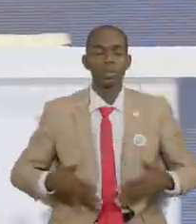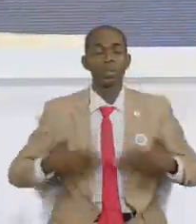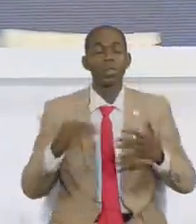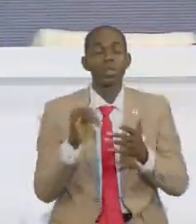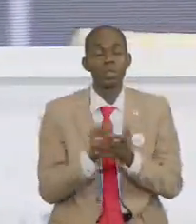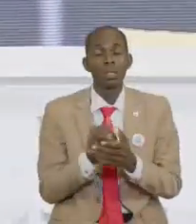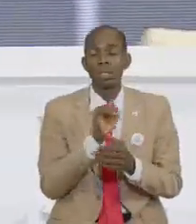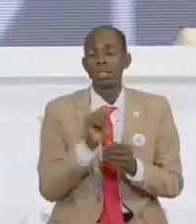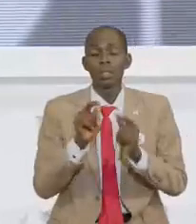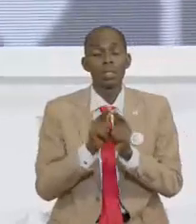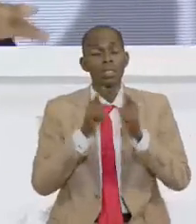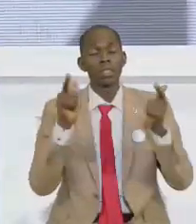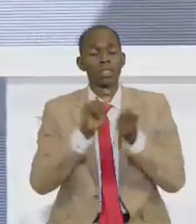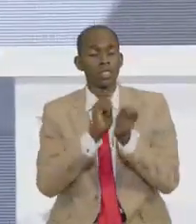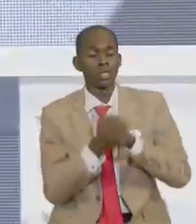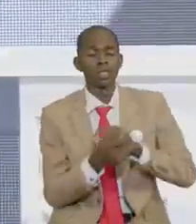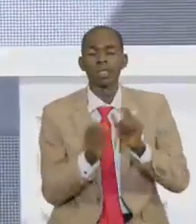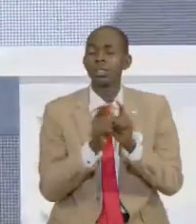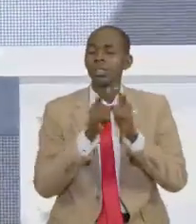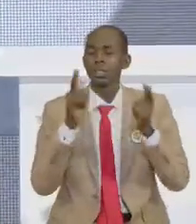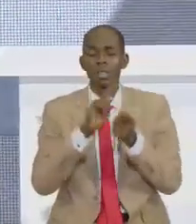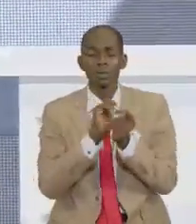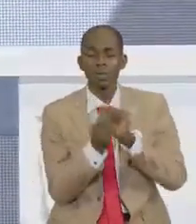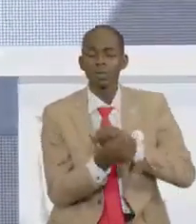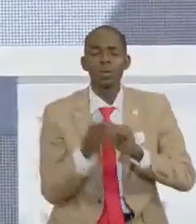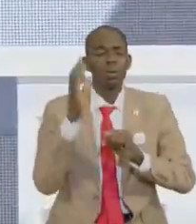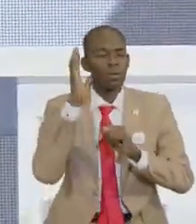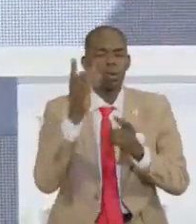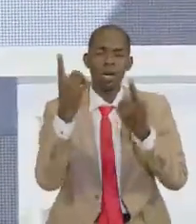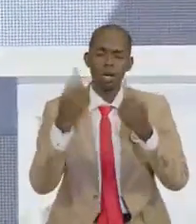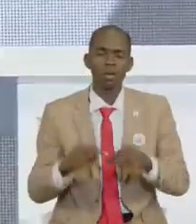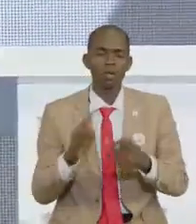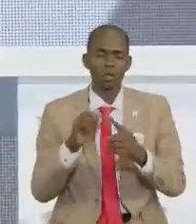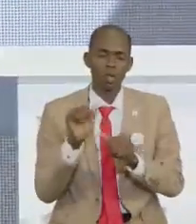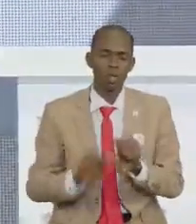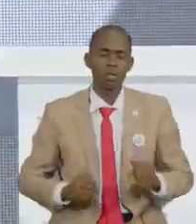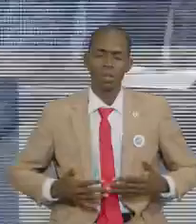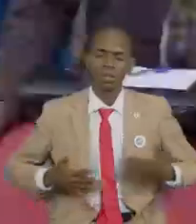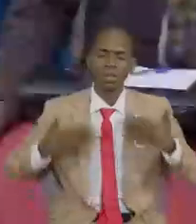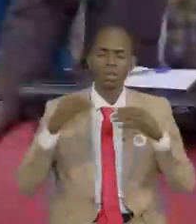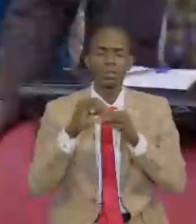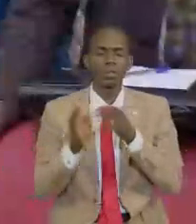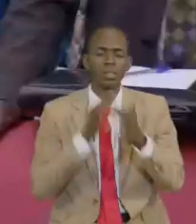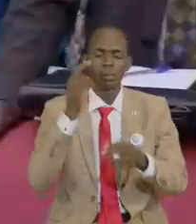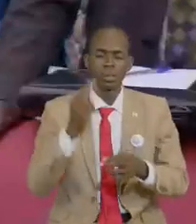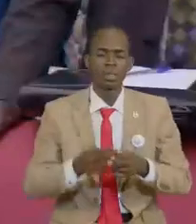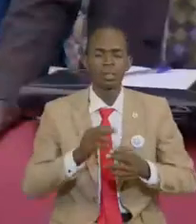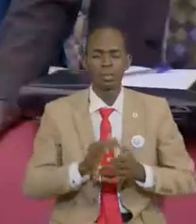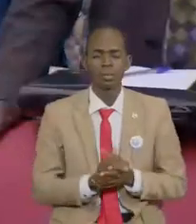great change, a great transformation will come to every life in Jesus' name. Amen.